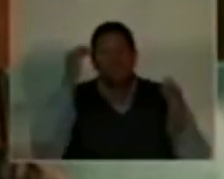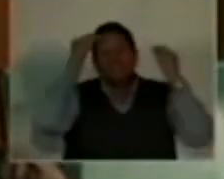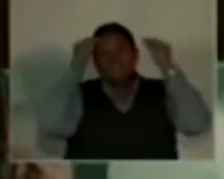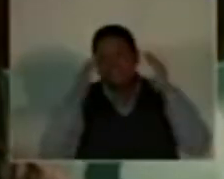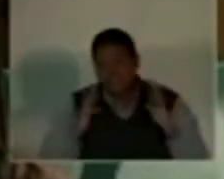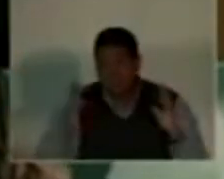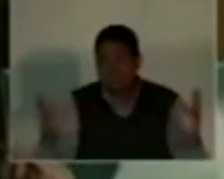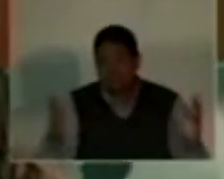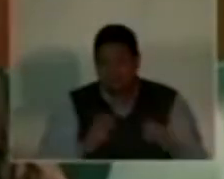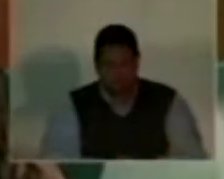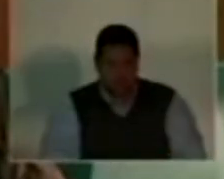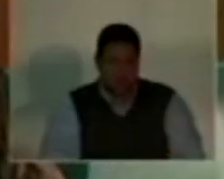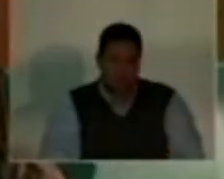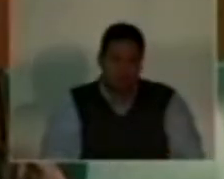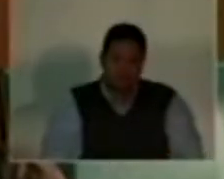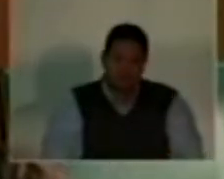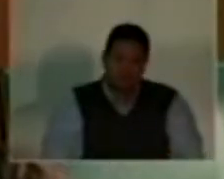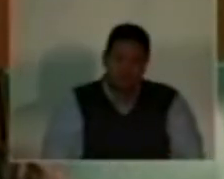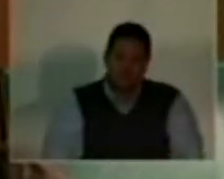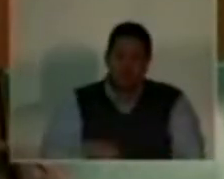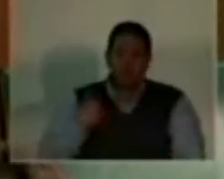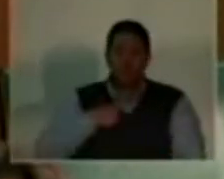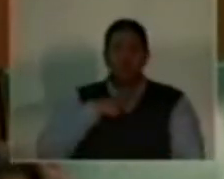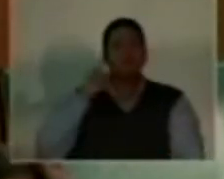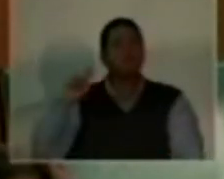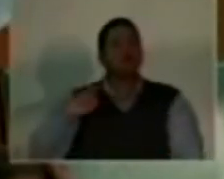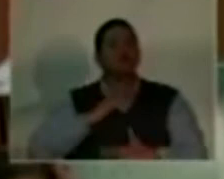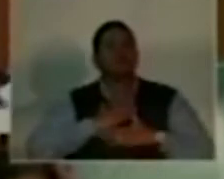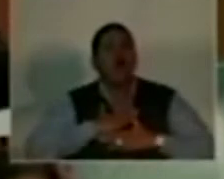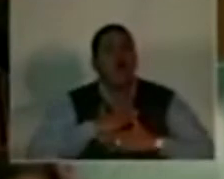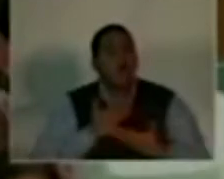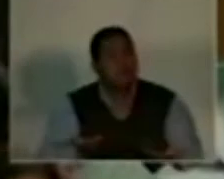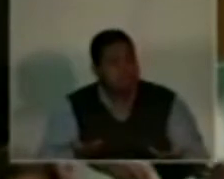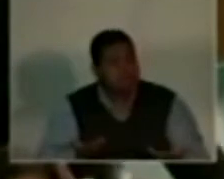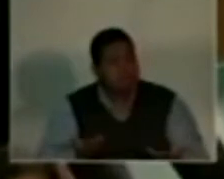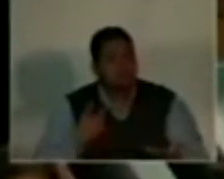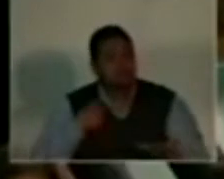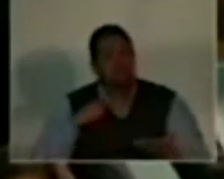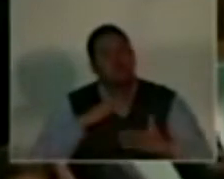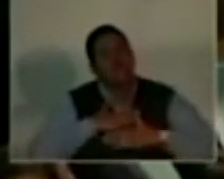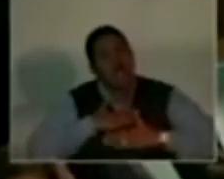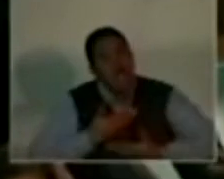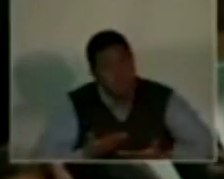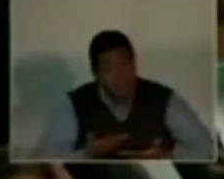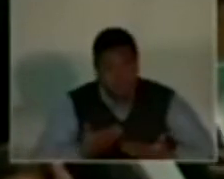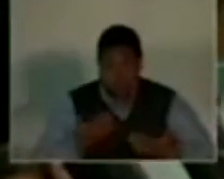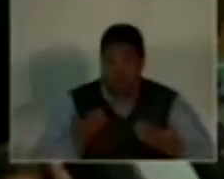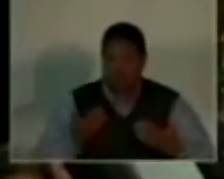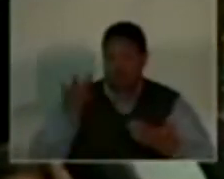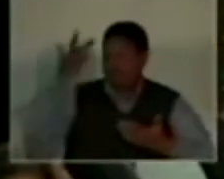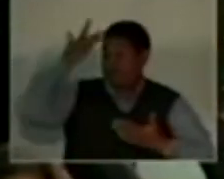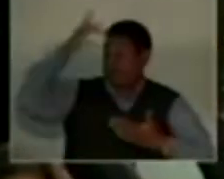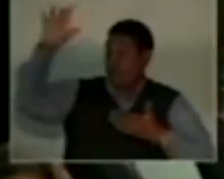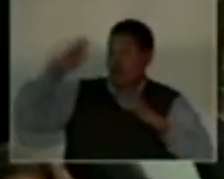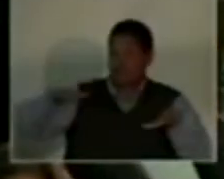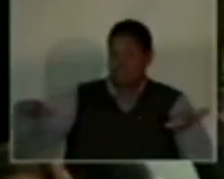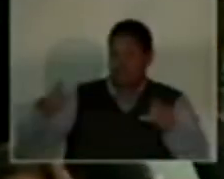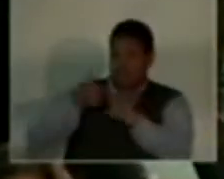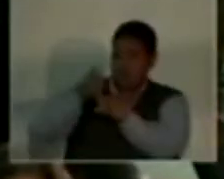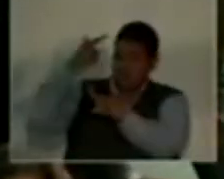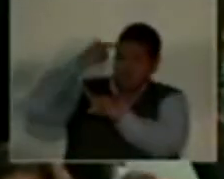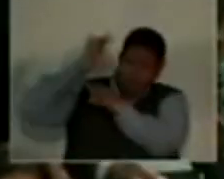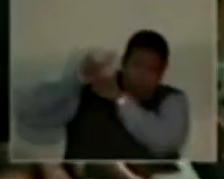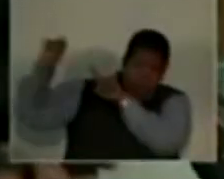teachers. We must admit, Mr. Speaker, we must admit that bright children from